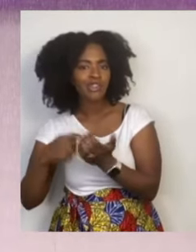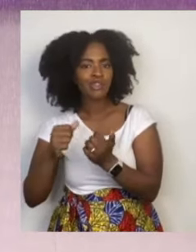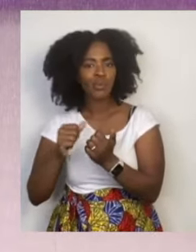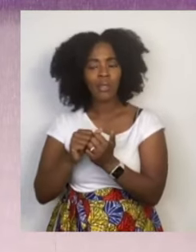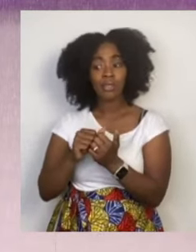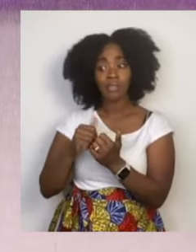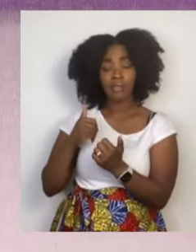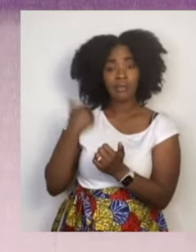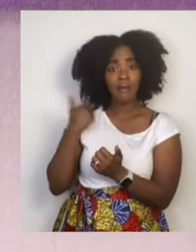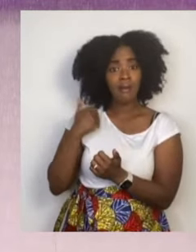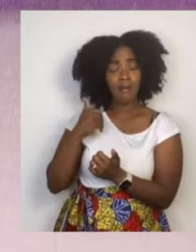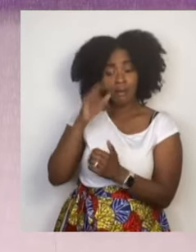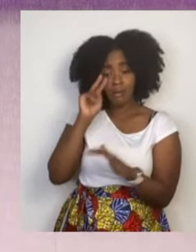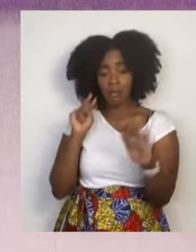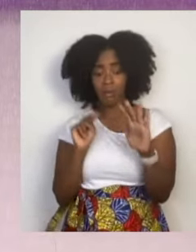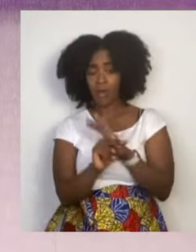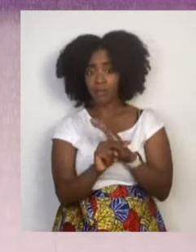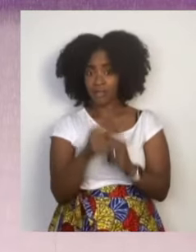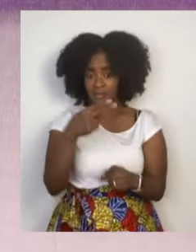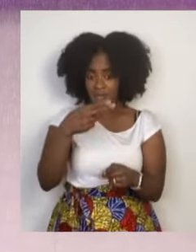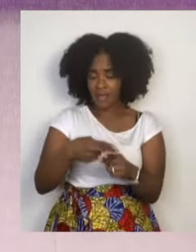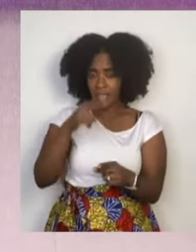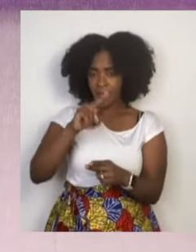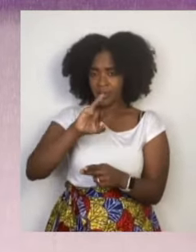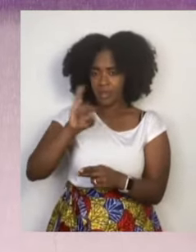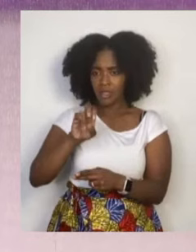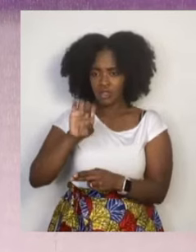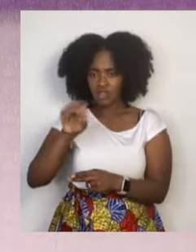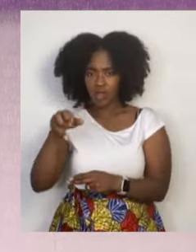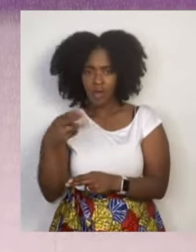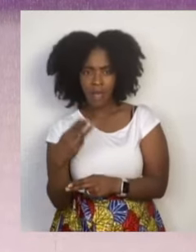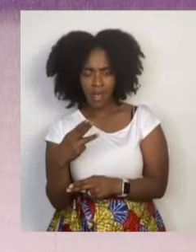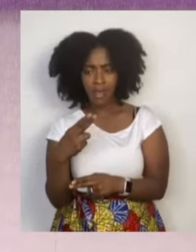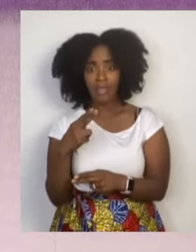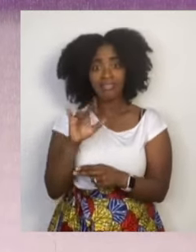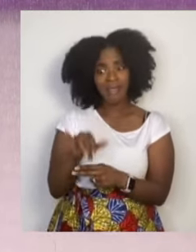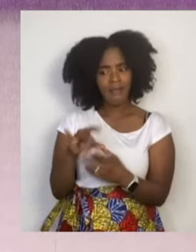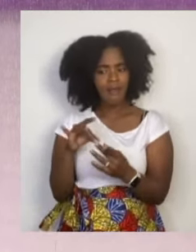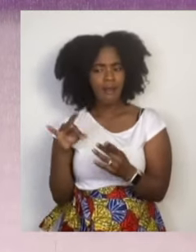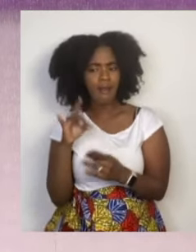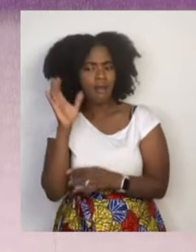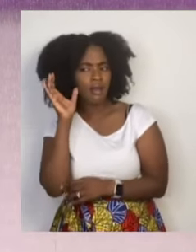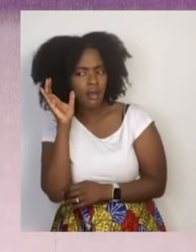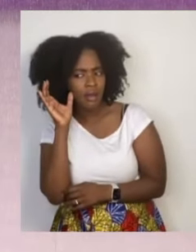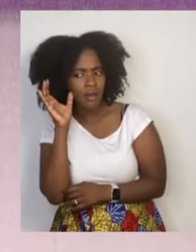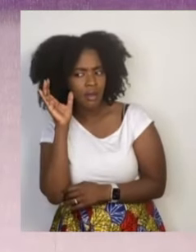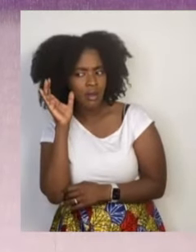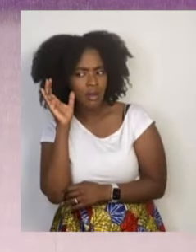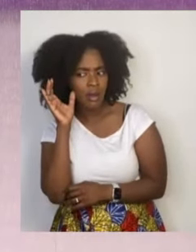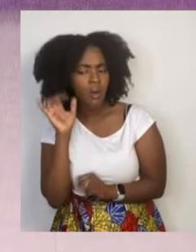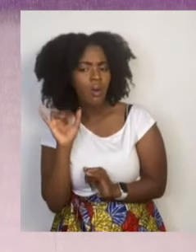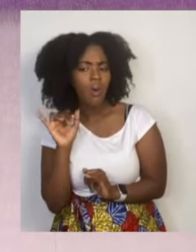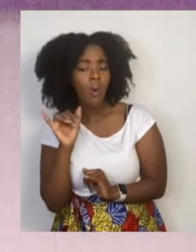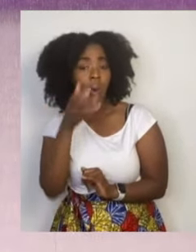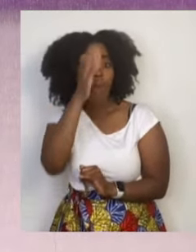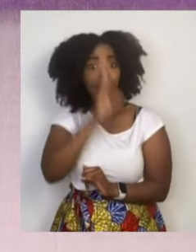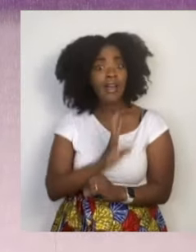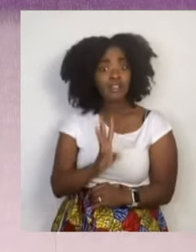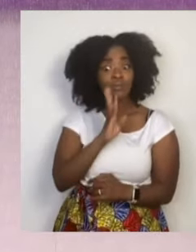by the name of Jeremiah. And God spoke to the people of God through a young prophet of God and said in